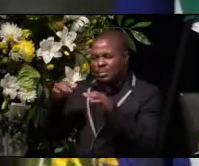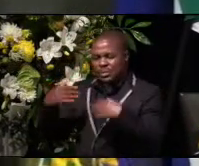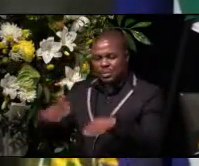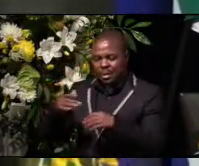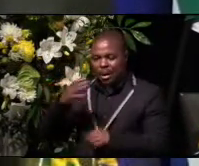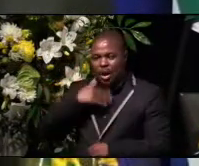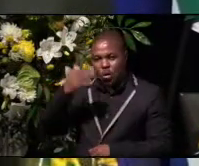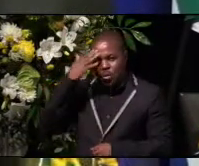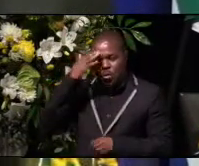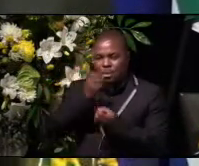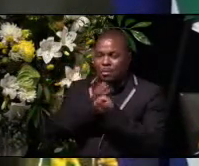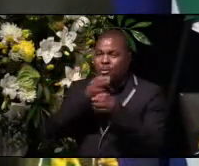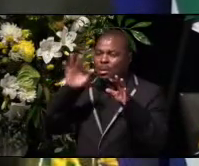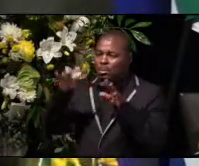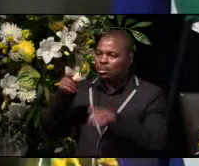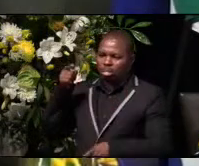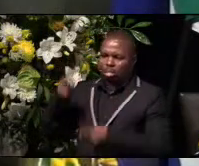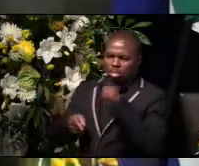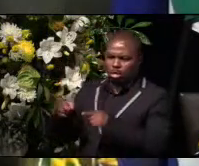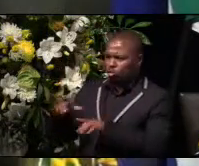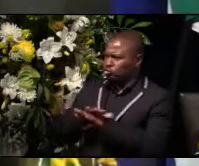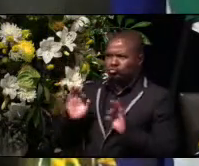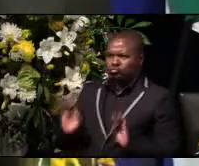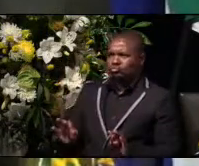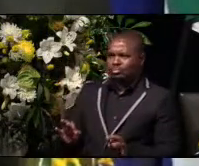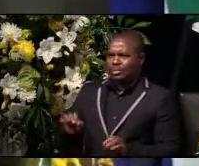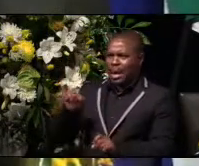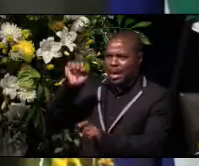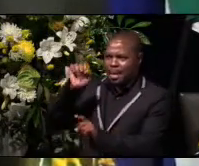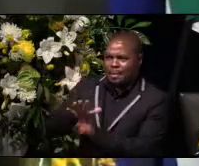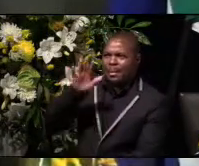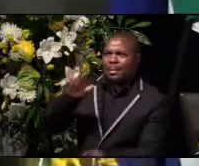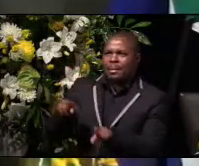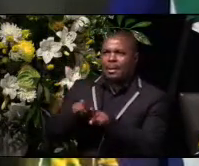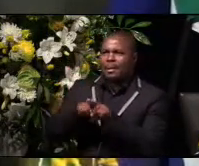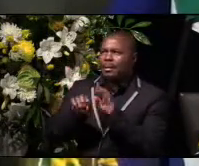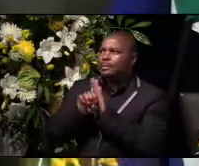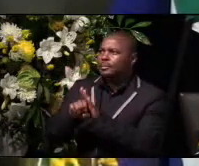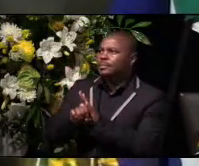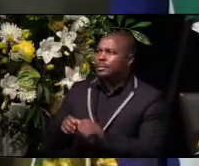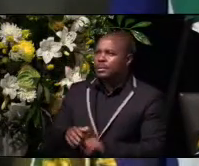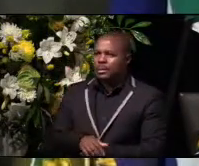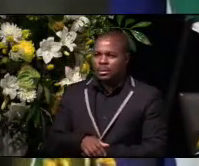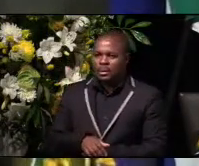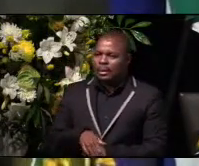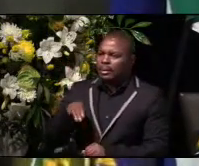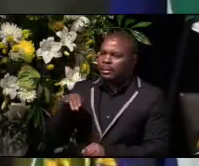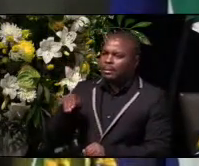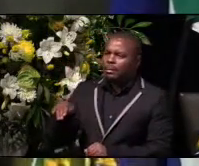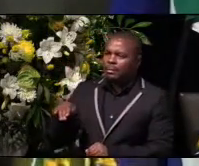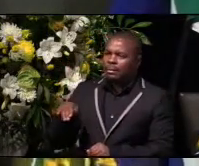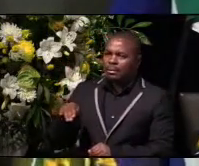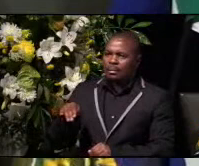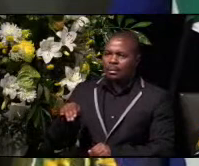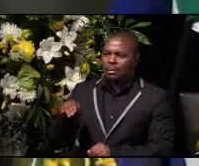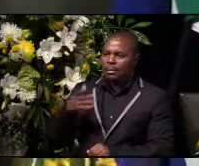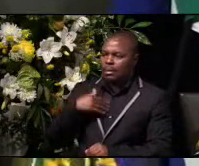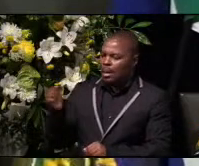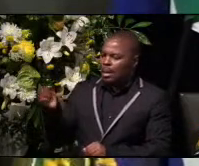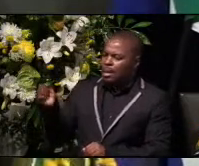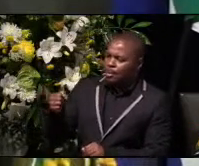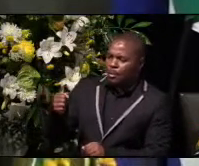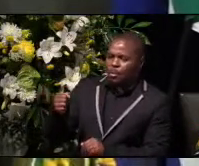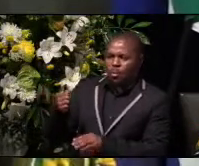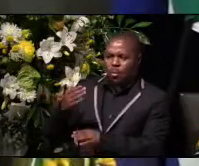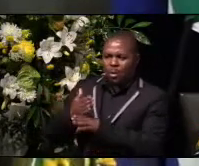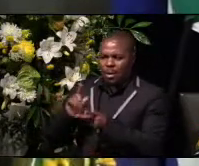of criticism by some people about it the implications are for example whether it what is the meaning for code of deployment what is the